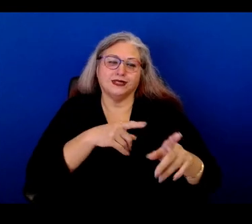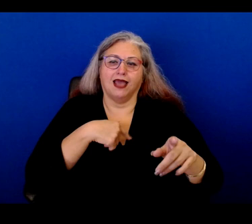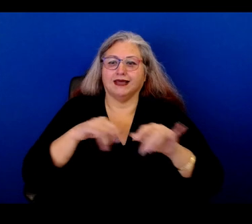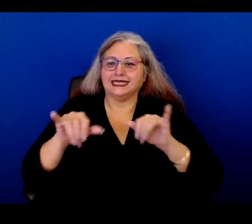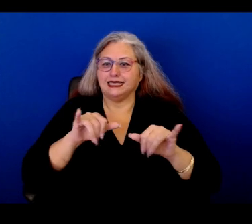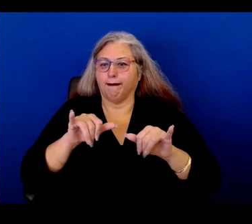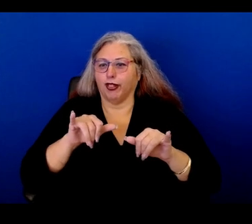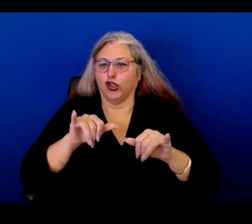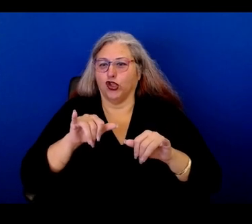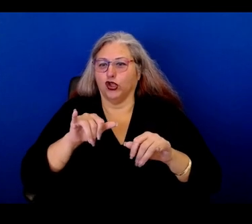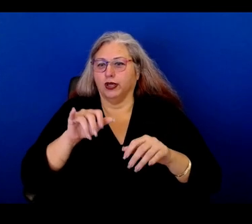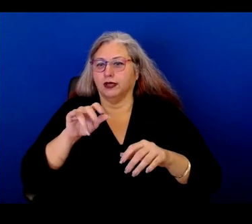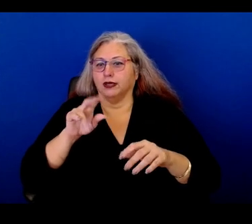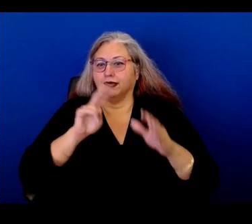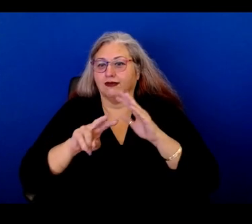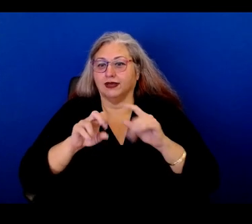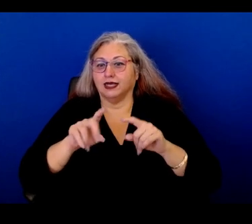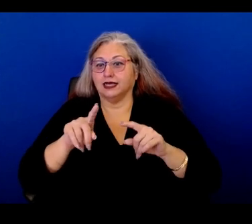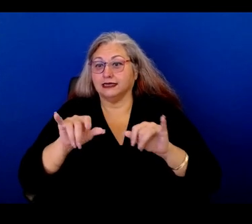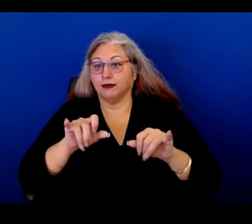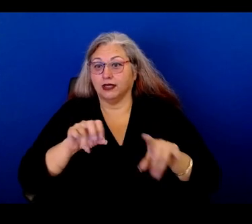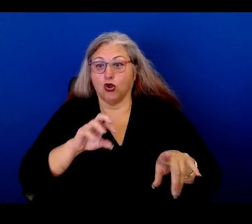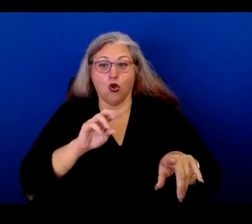prognosis and they go into hospice.